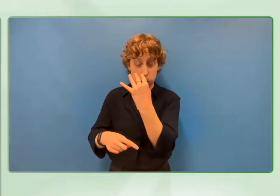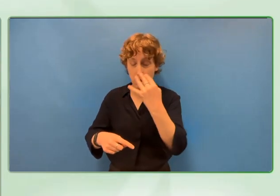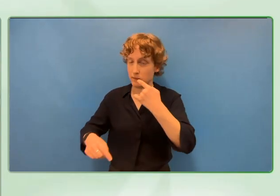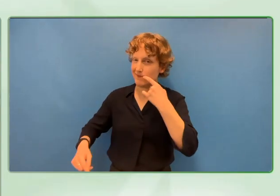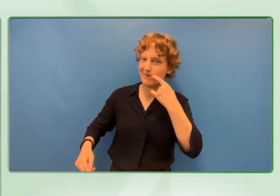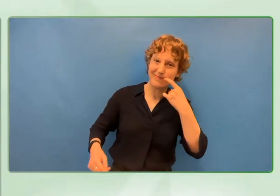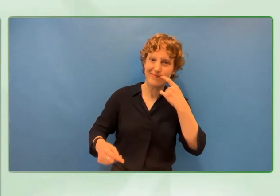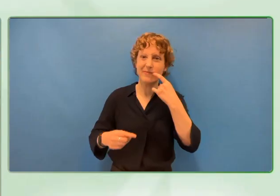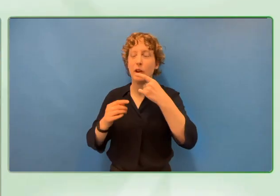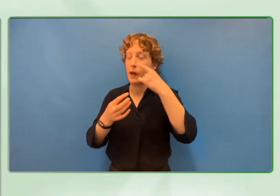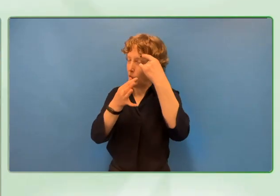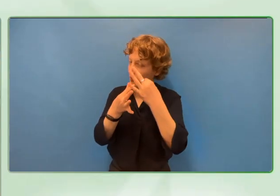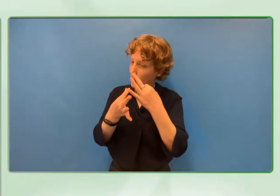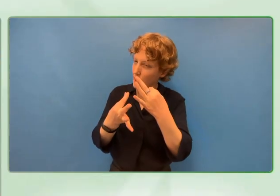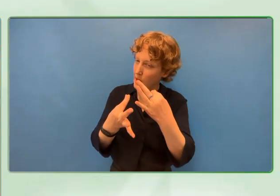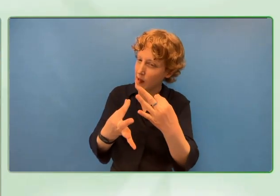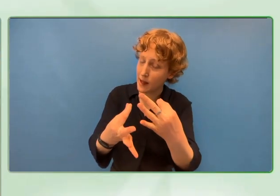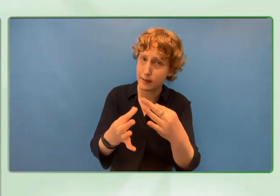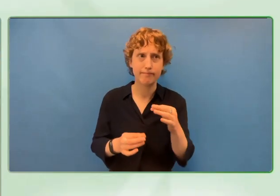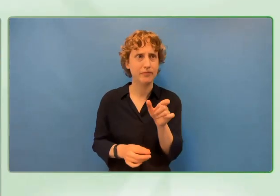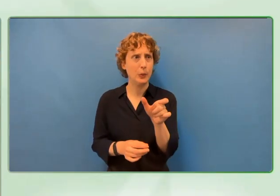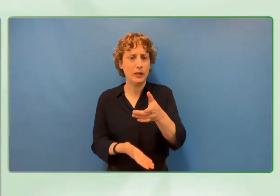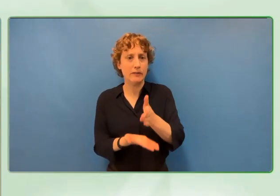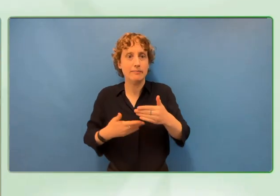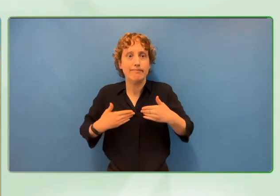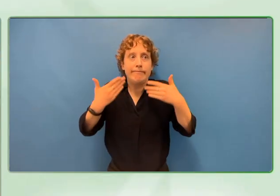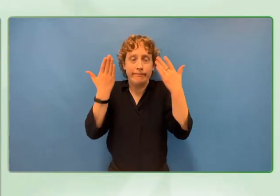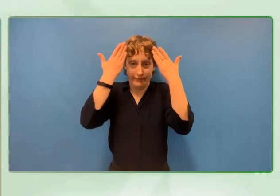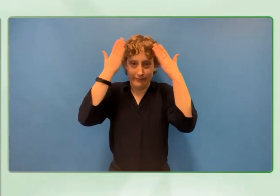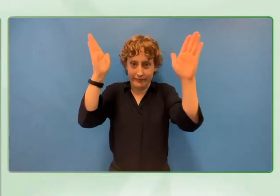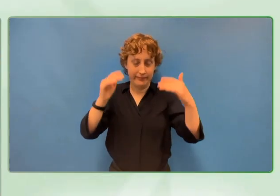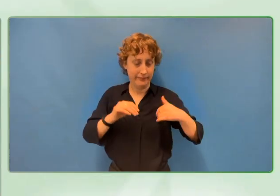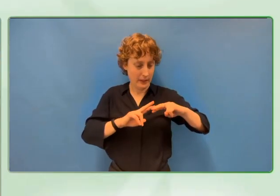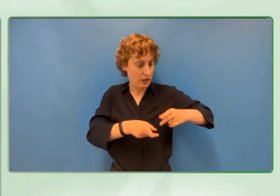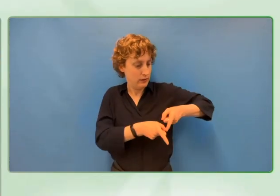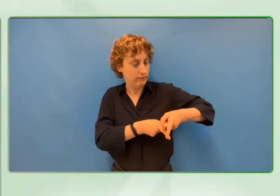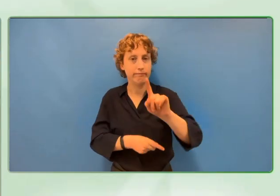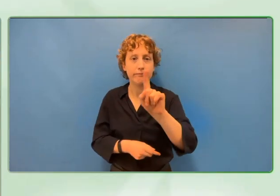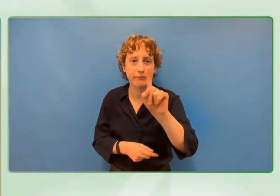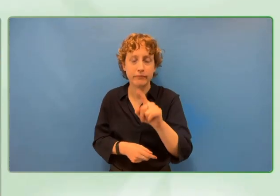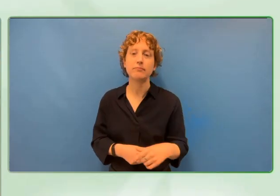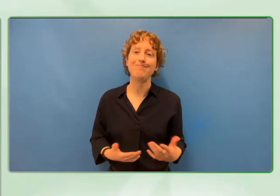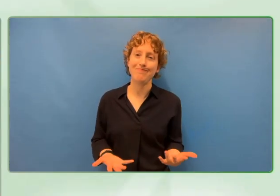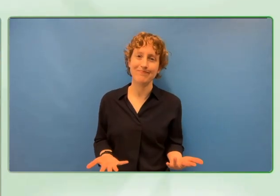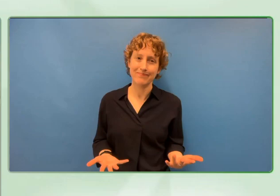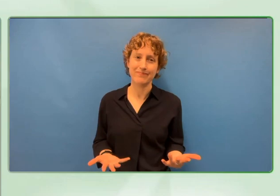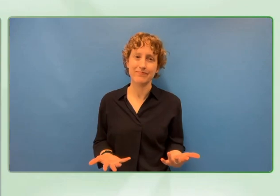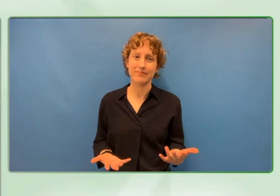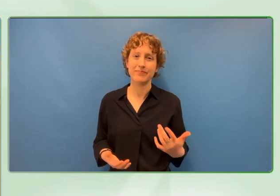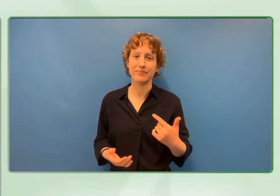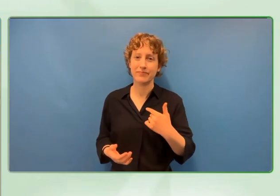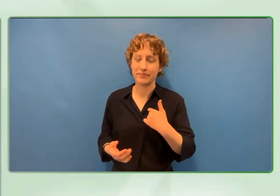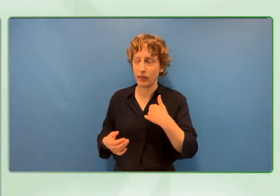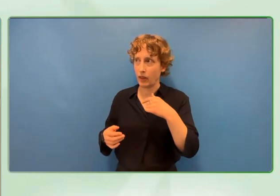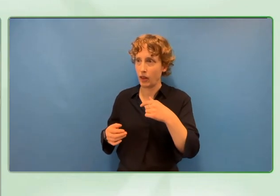I'm not sure what the correct term is. I'm not a researcher. But yeah, I have done some dives when I do my